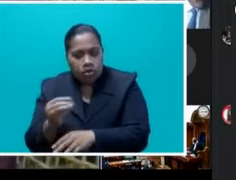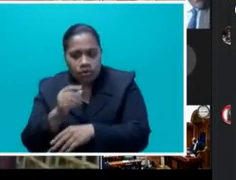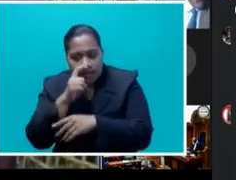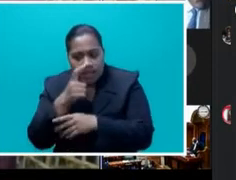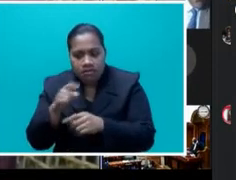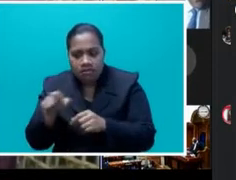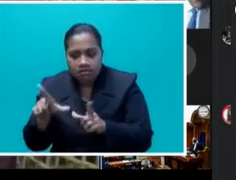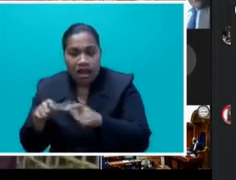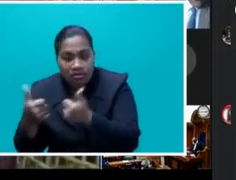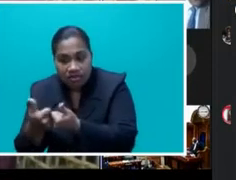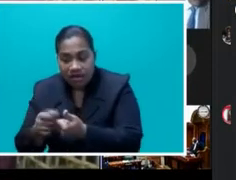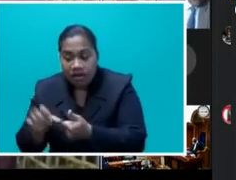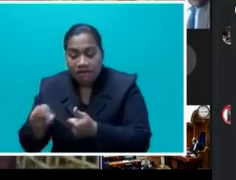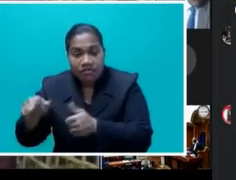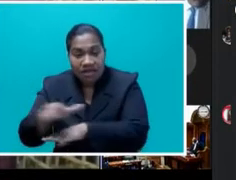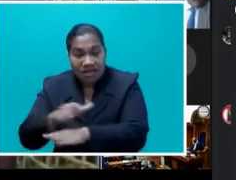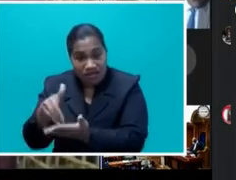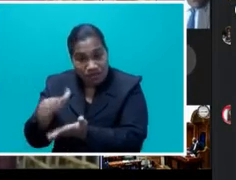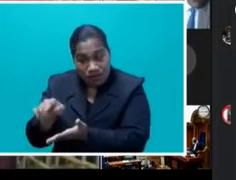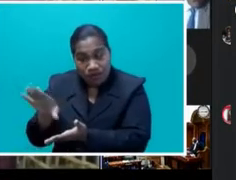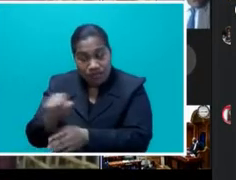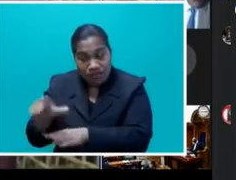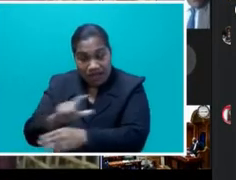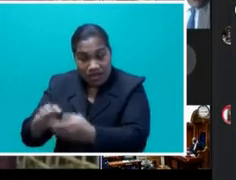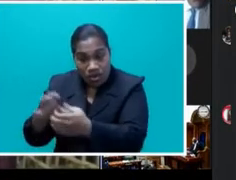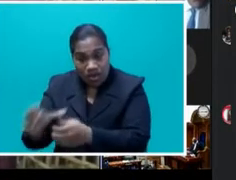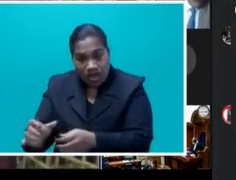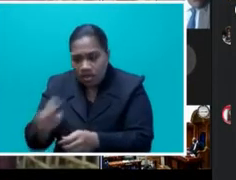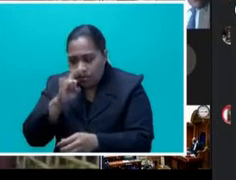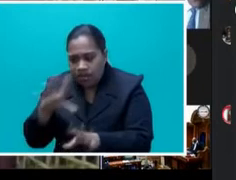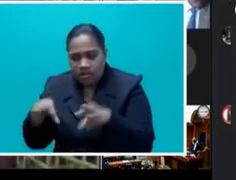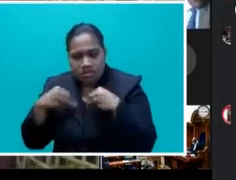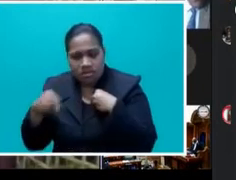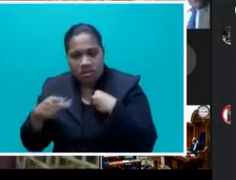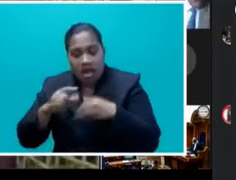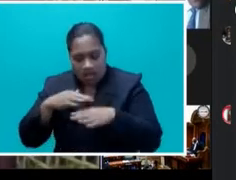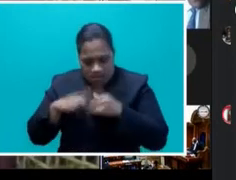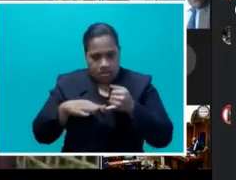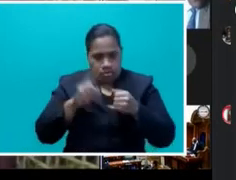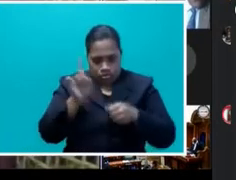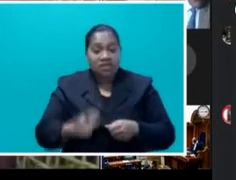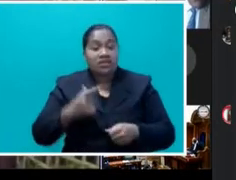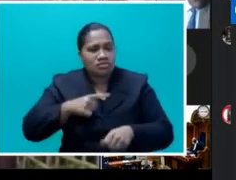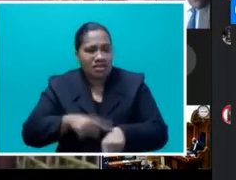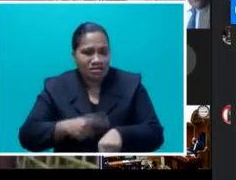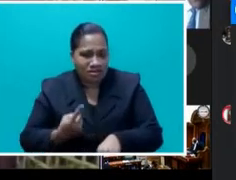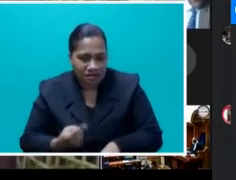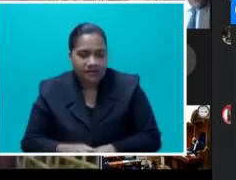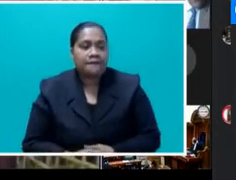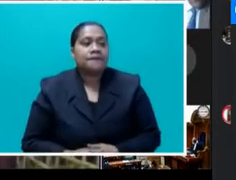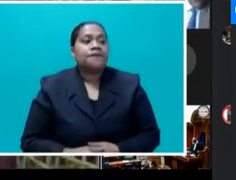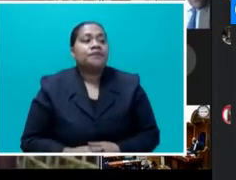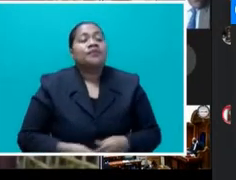the majority of the landowning unit until today. The water source that was identified was located on a separate